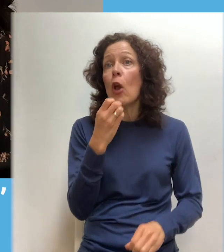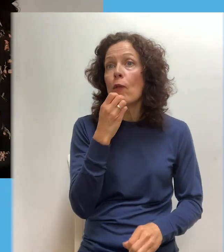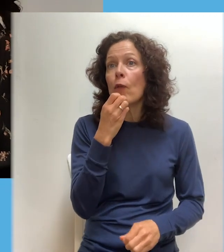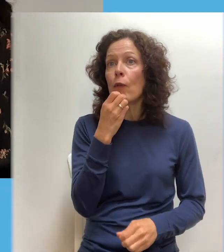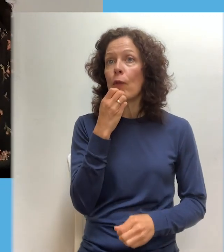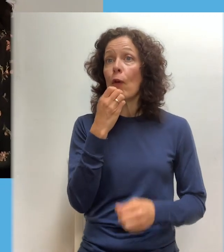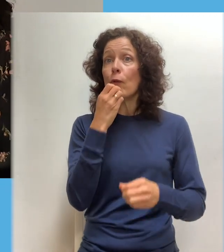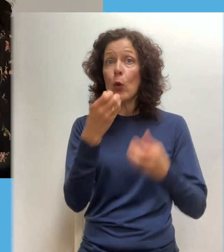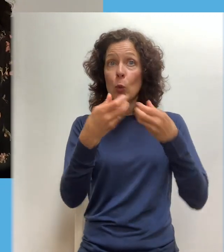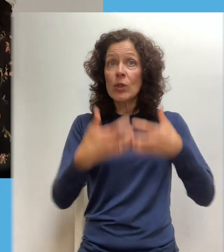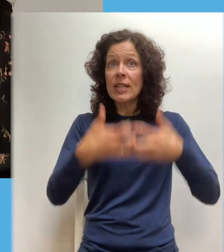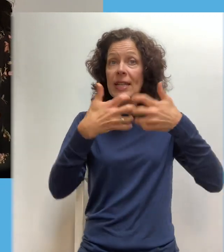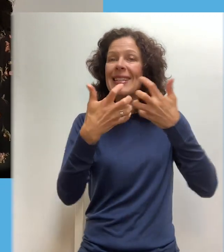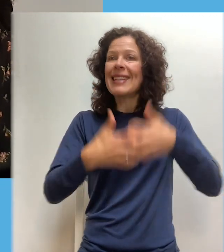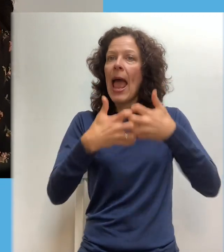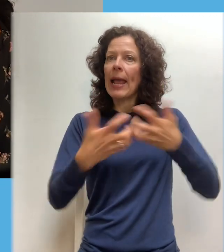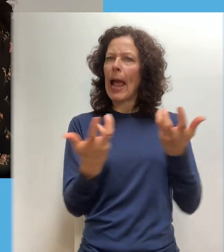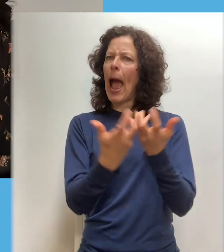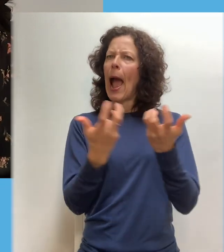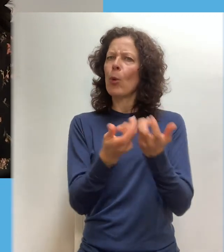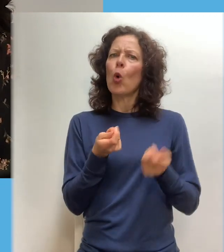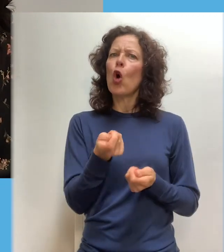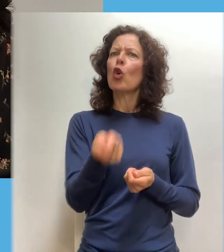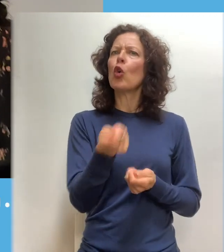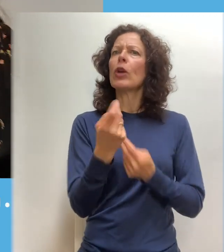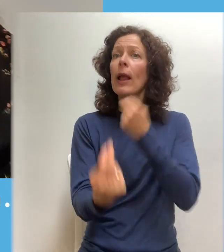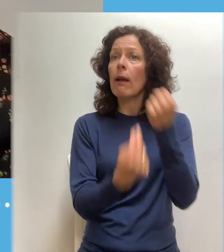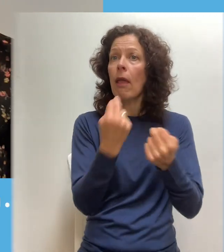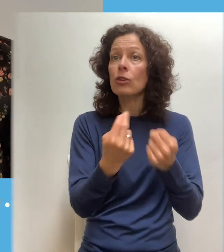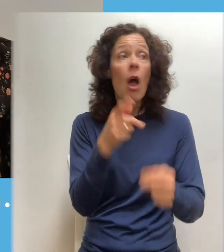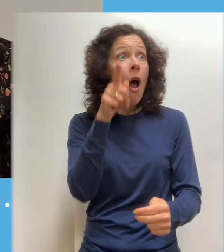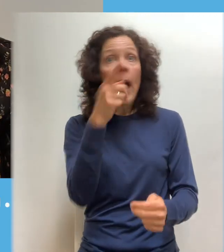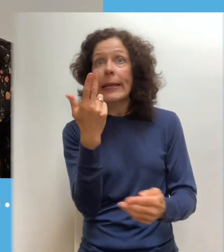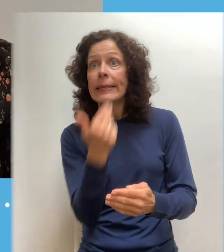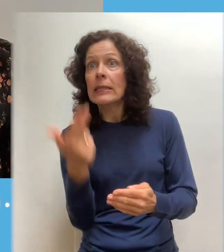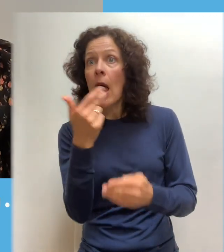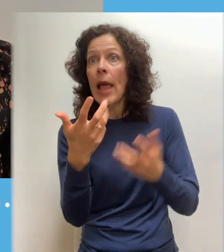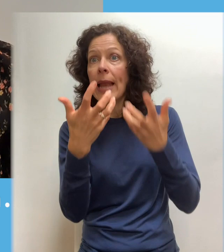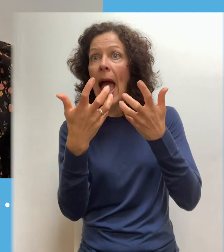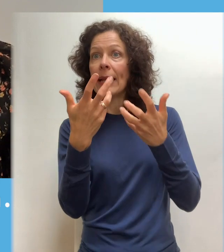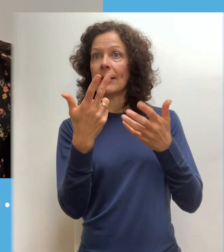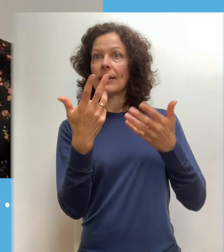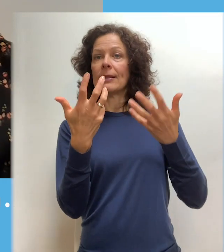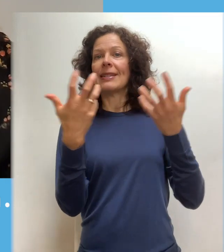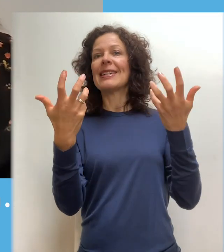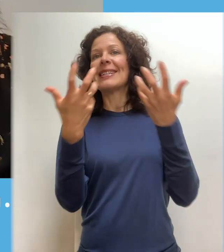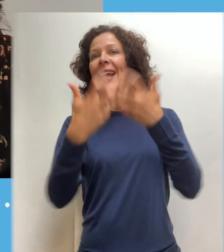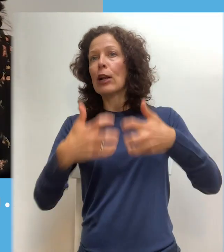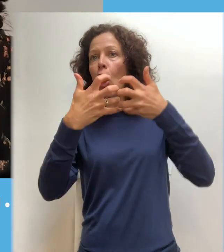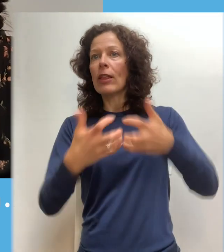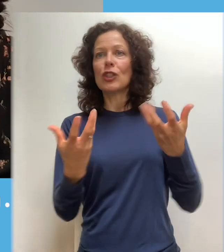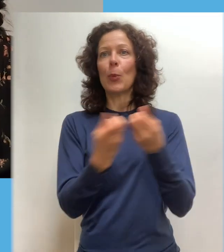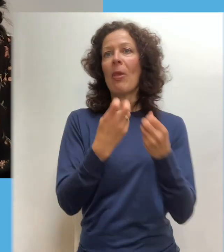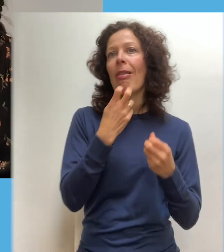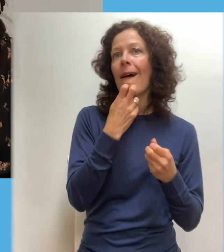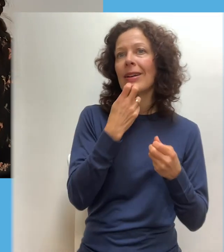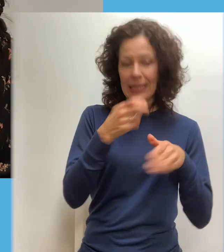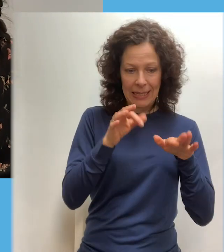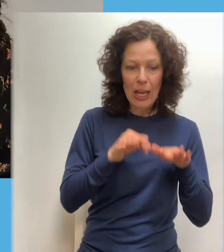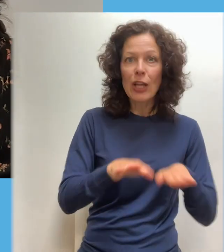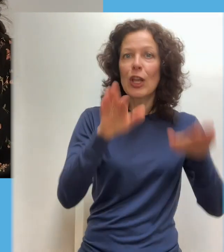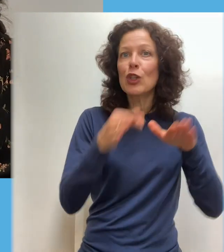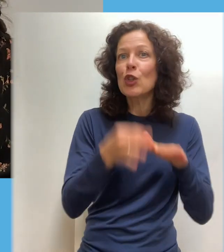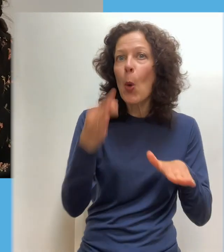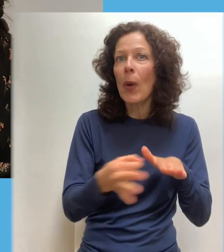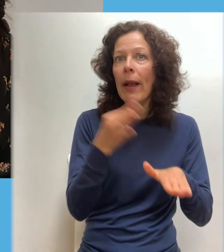Mohammed, "and design and technology with Aunt Pearl." "He did PE at the park," said Elisa. "He did IT